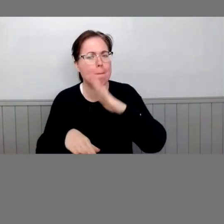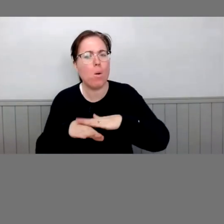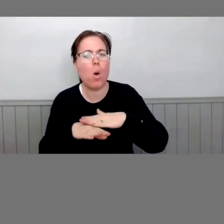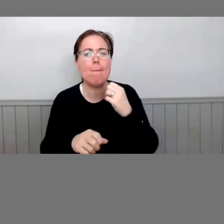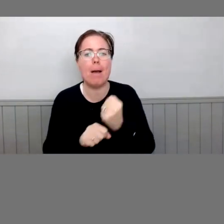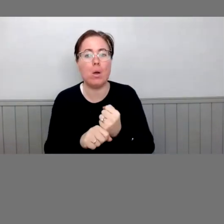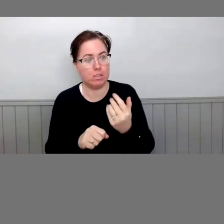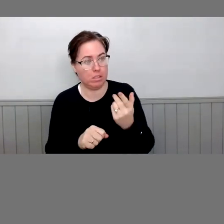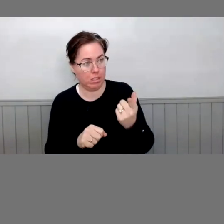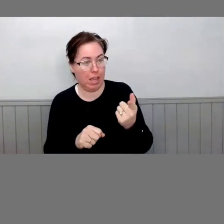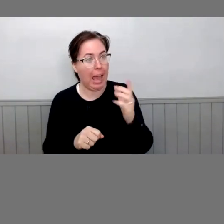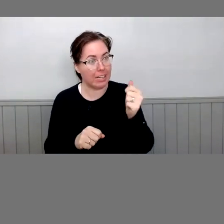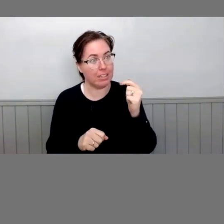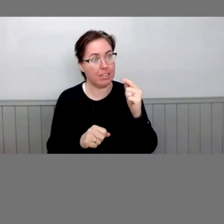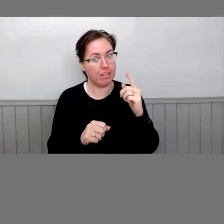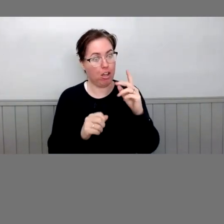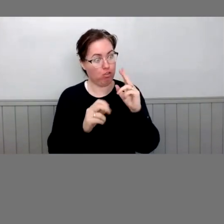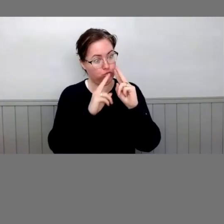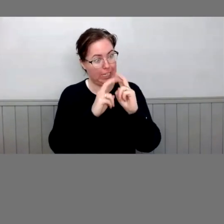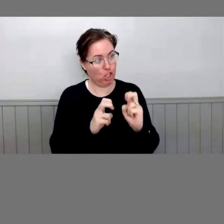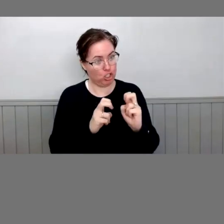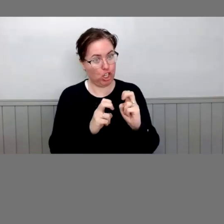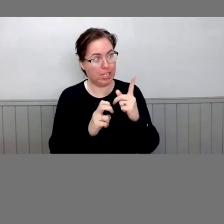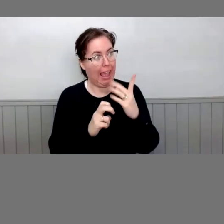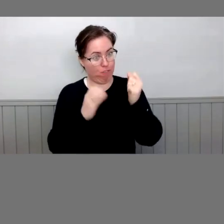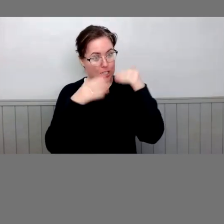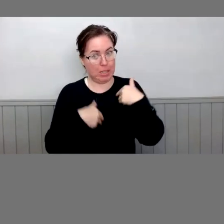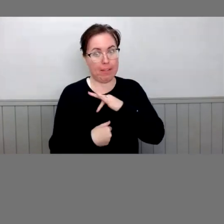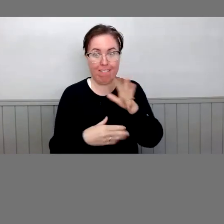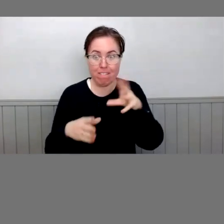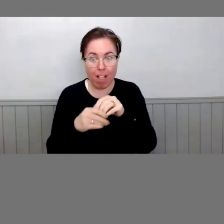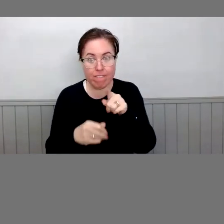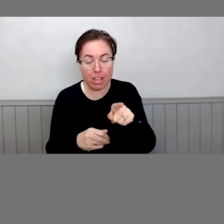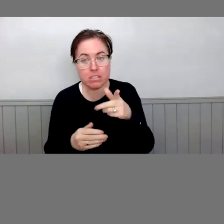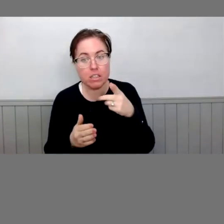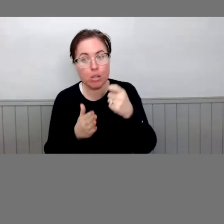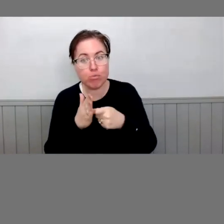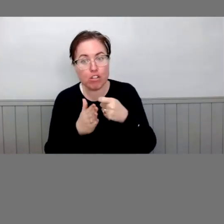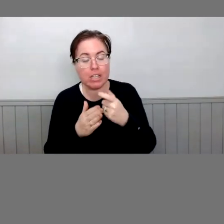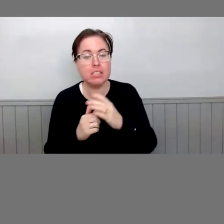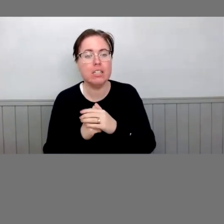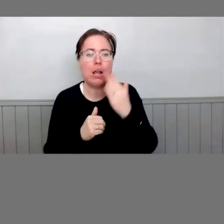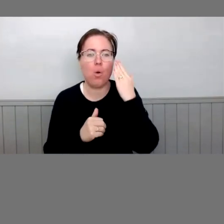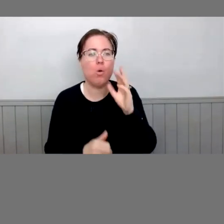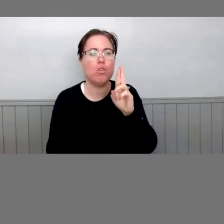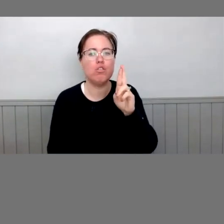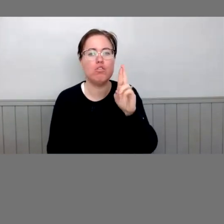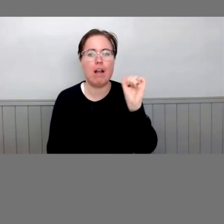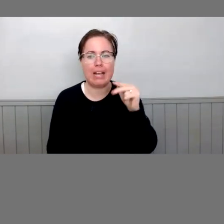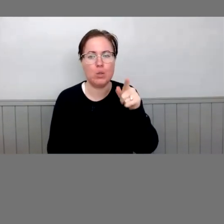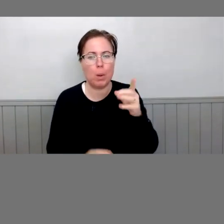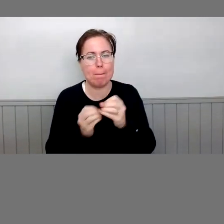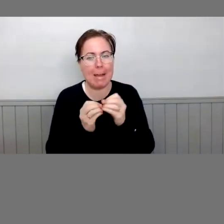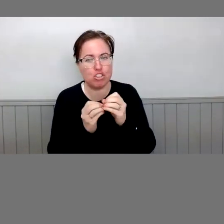autistic co-researchers or autistic contributors were involved in your projects. So Ryan, I know you mentioned in your talk, but if you'd